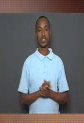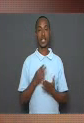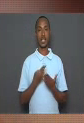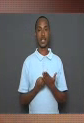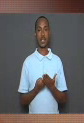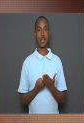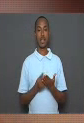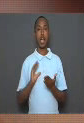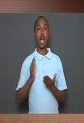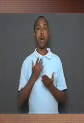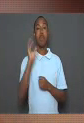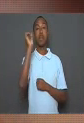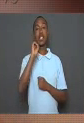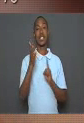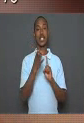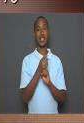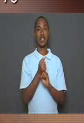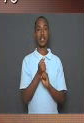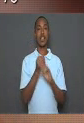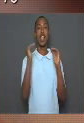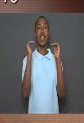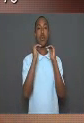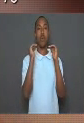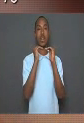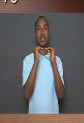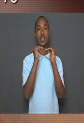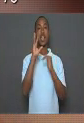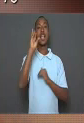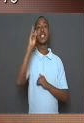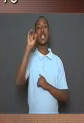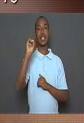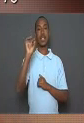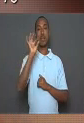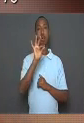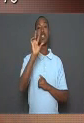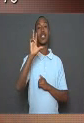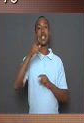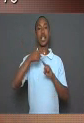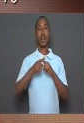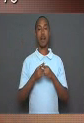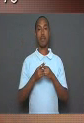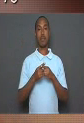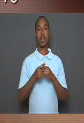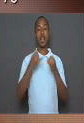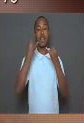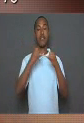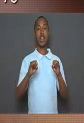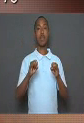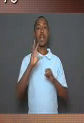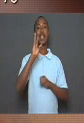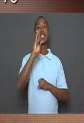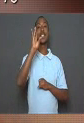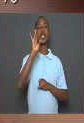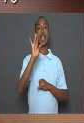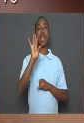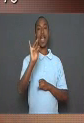Thus, our percentage yield equals 60.3 grams divided by